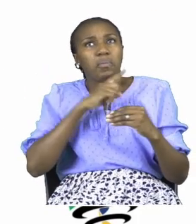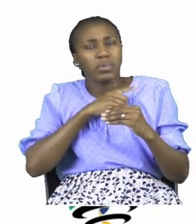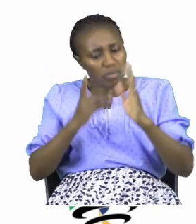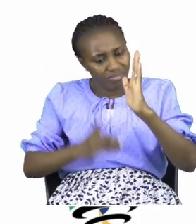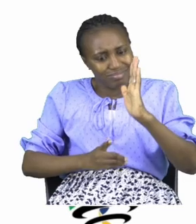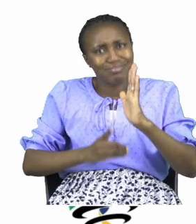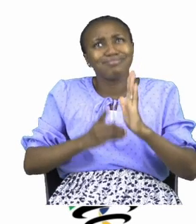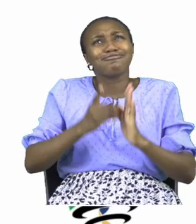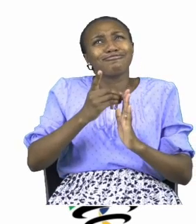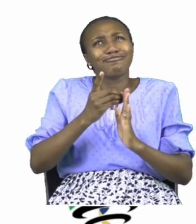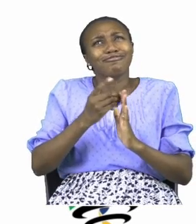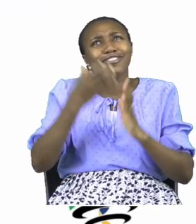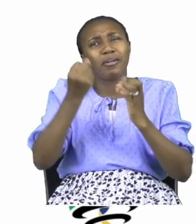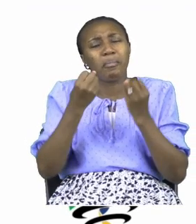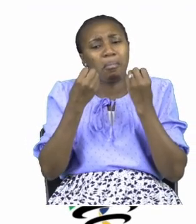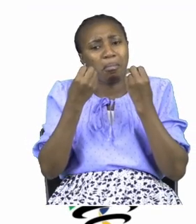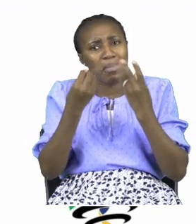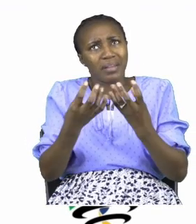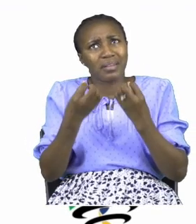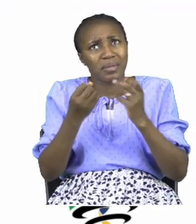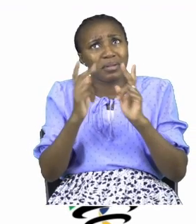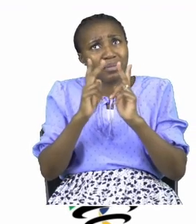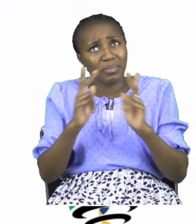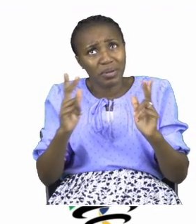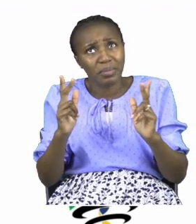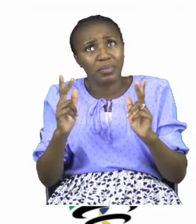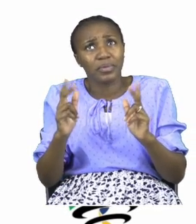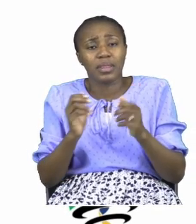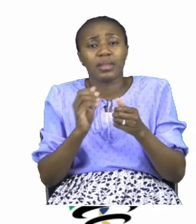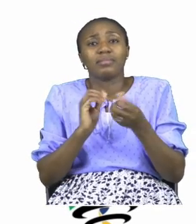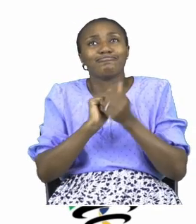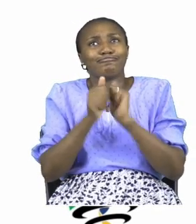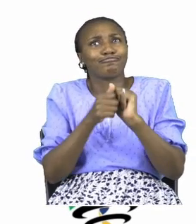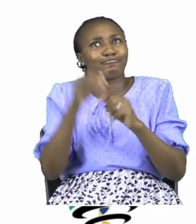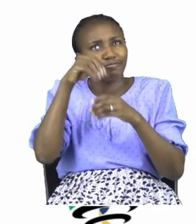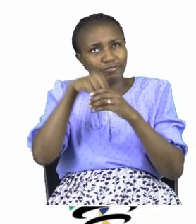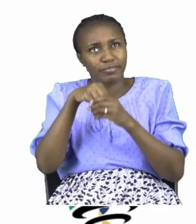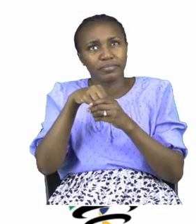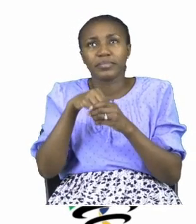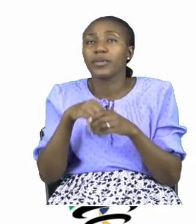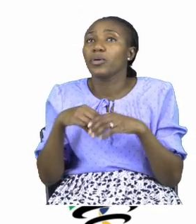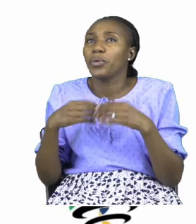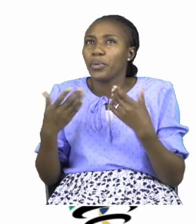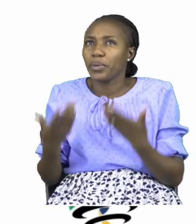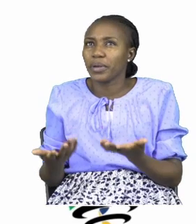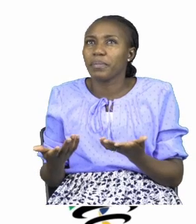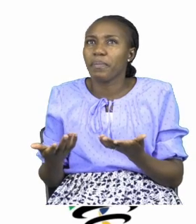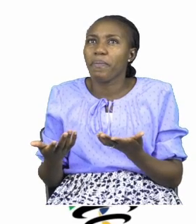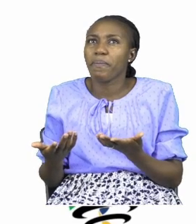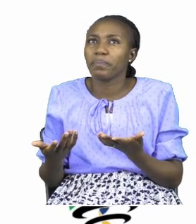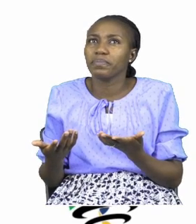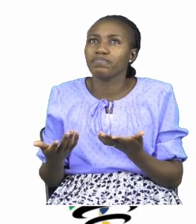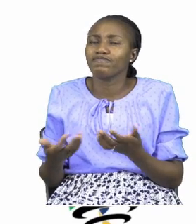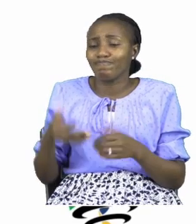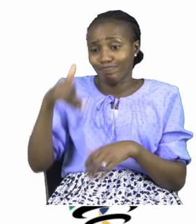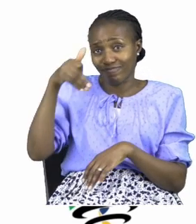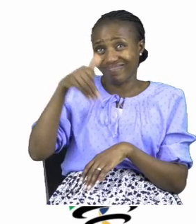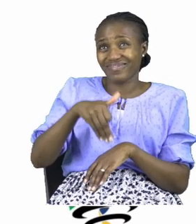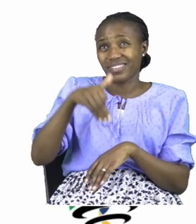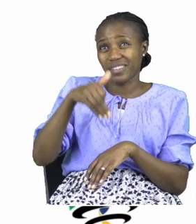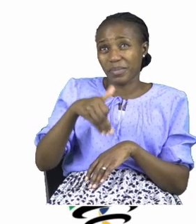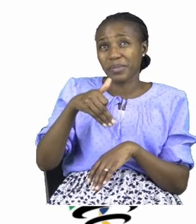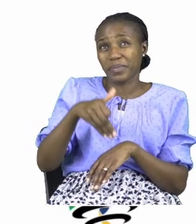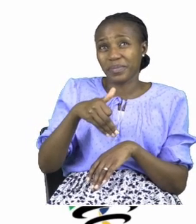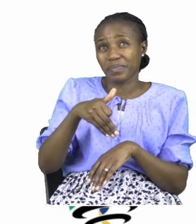a crowd to introduce them to our sport. Okay, So obviously Namibia is more